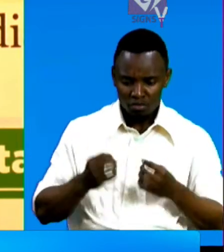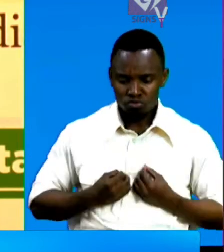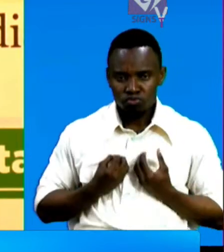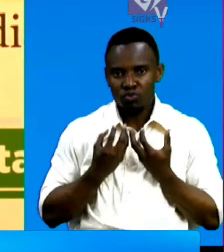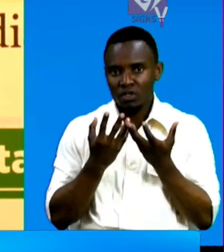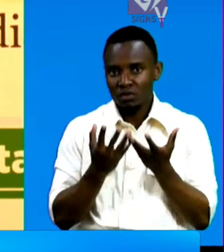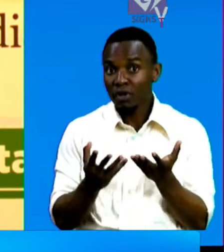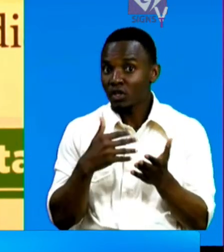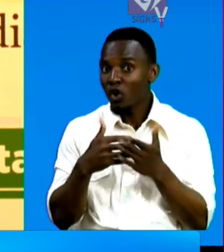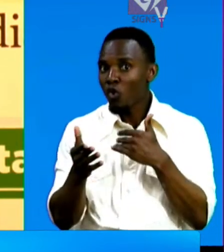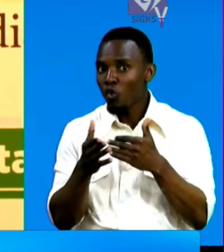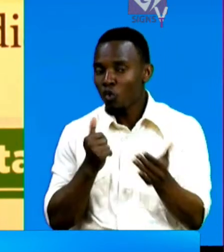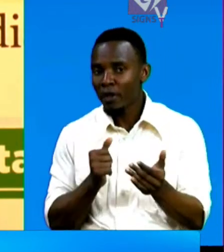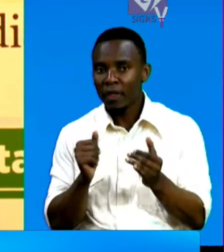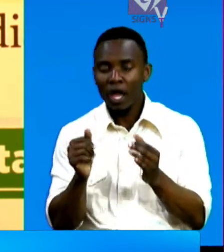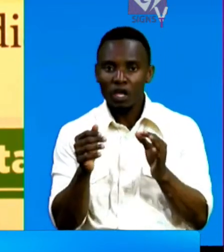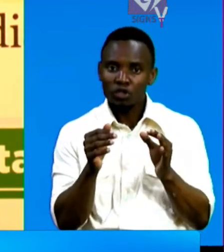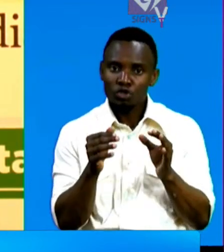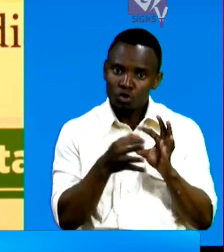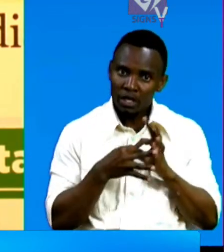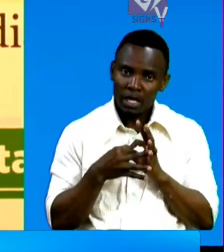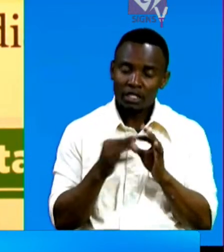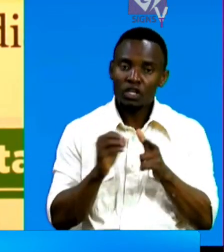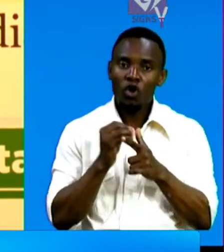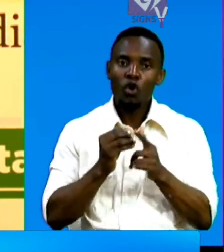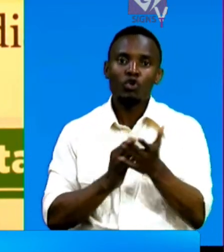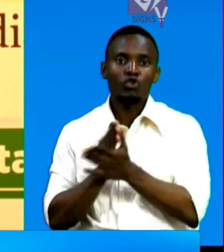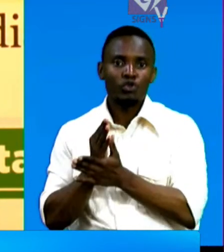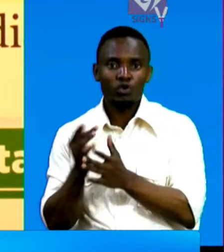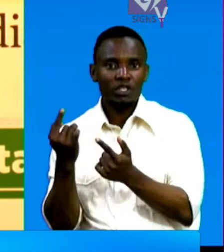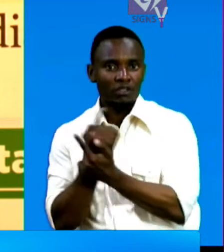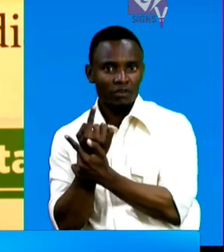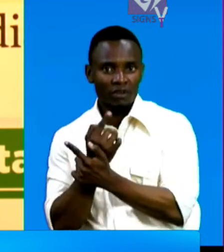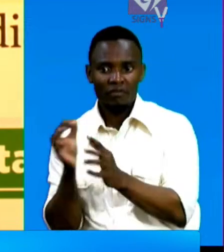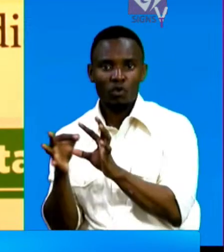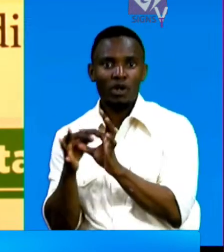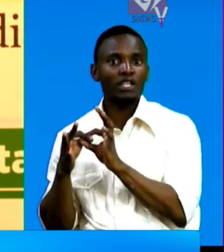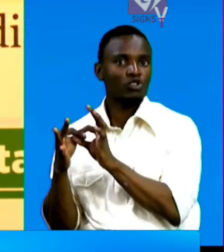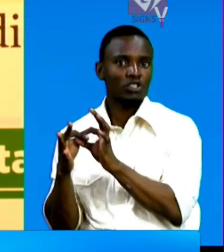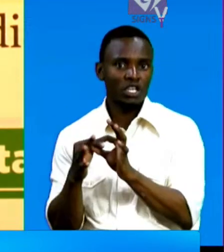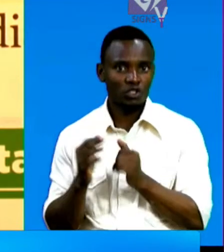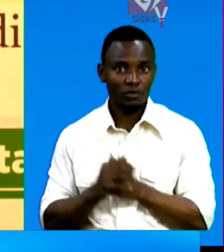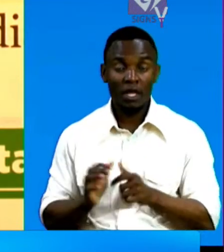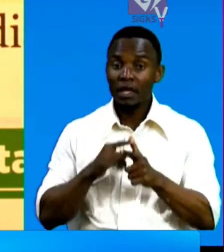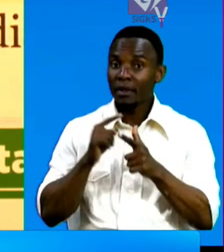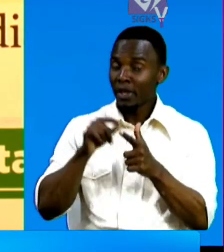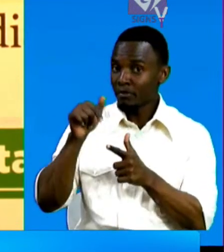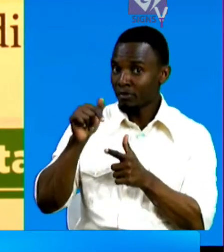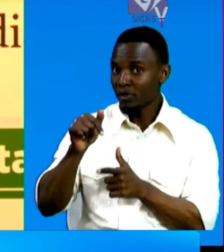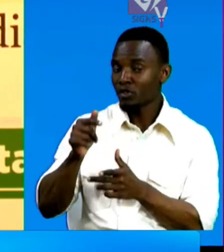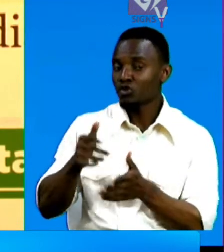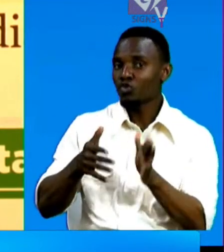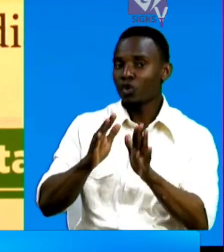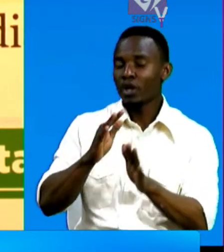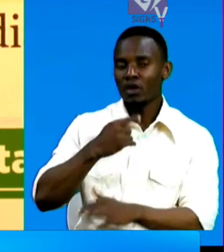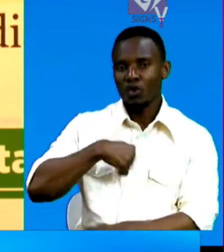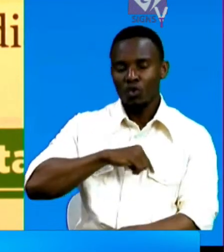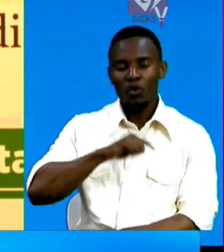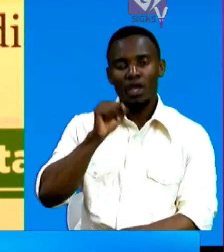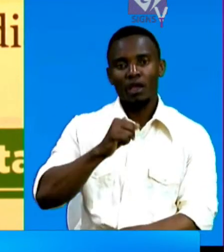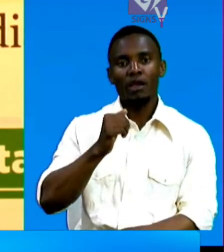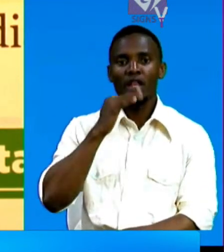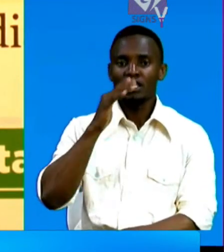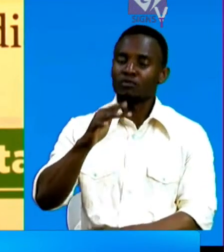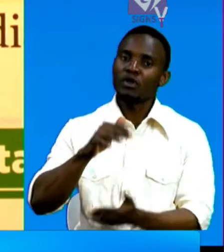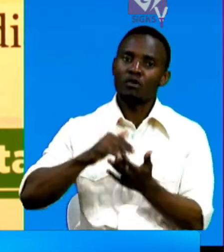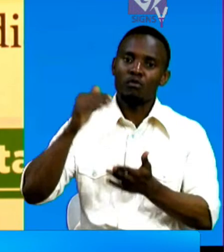ourselves, whether anonymously or whether through the associations that we are affiliated to. That way, we have more to say, and we have a